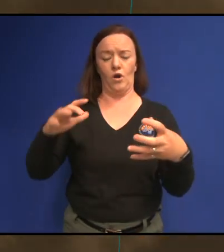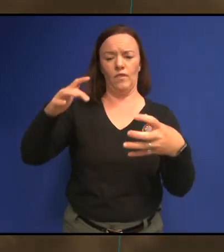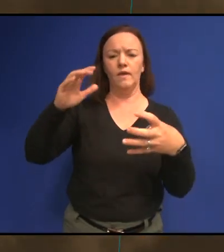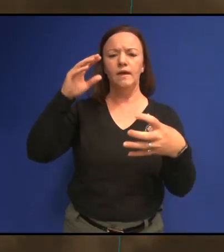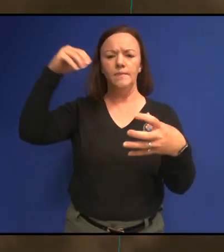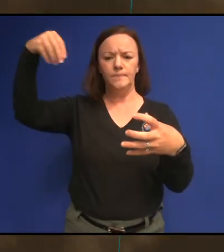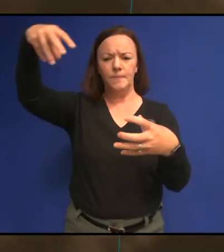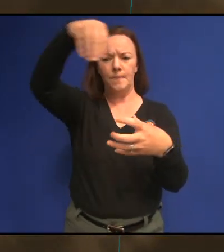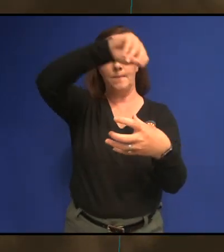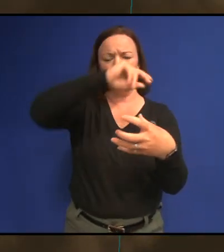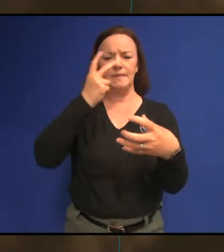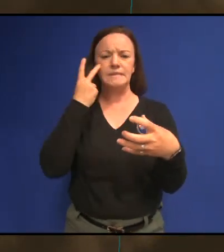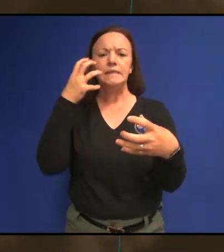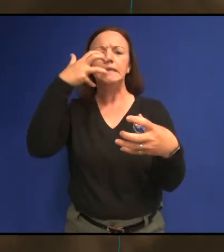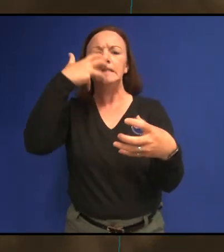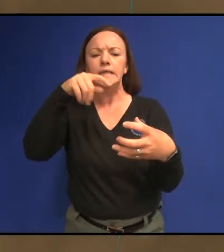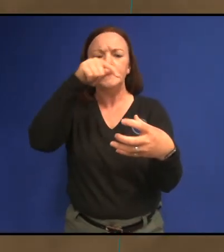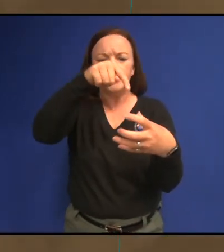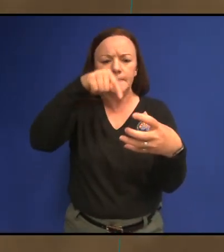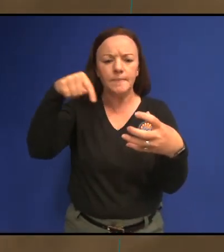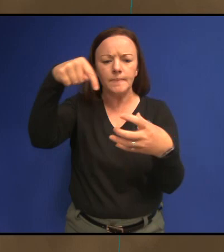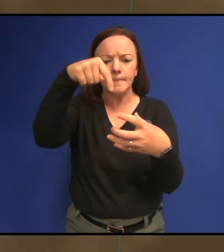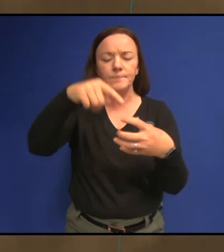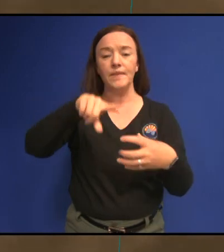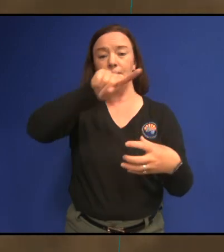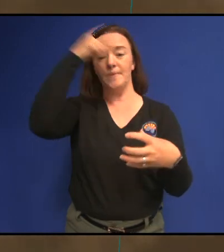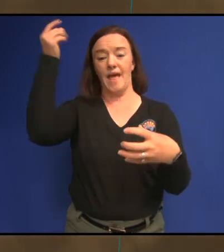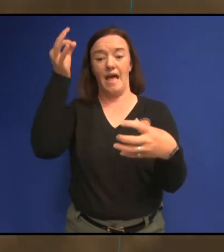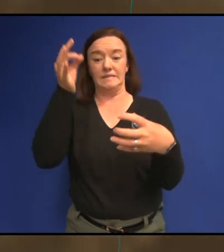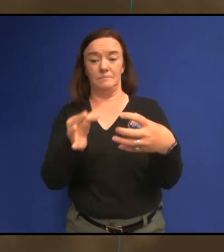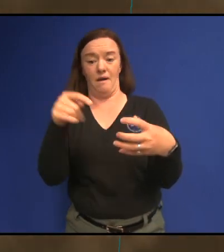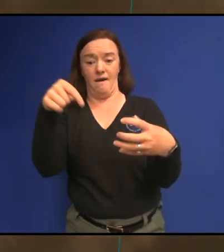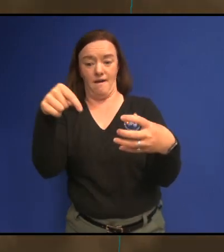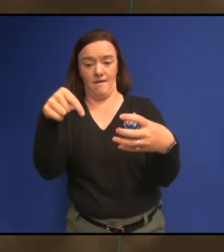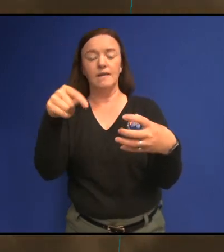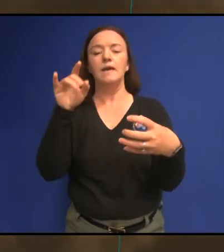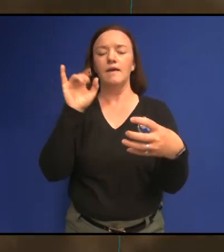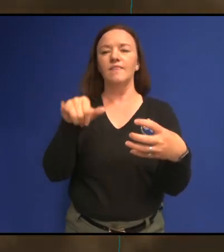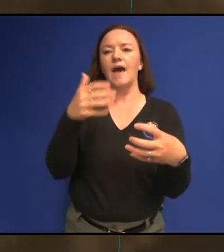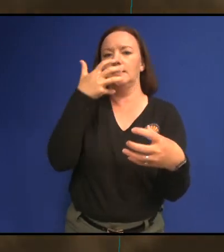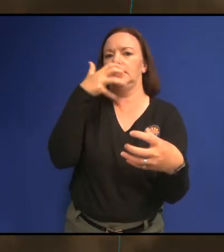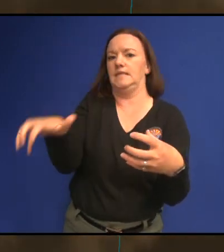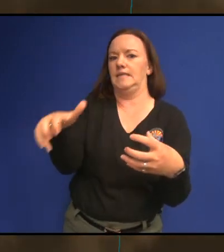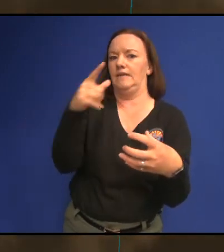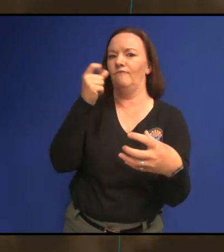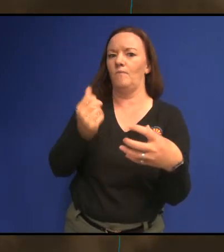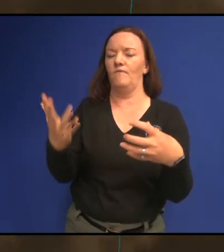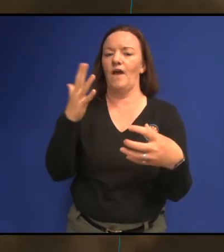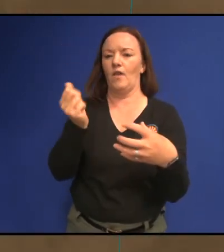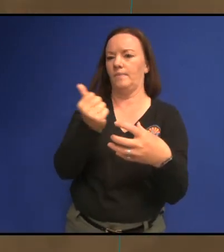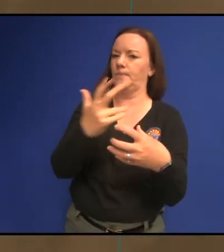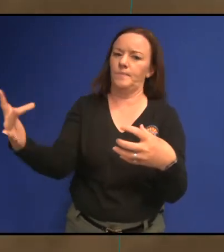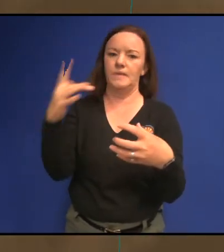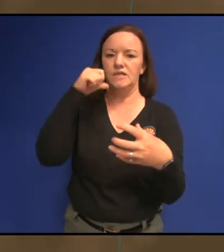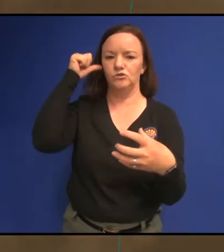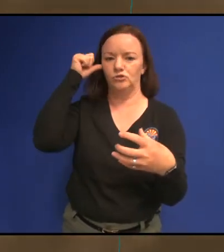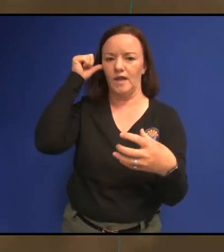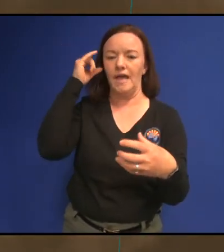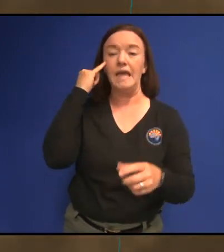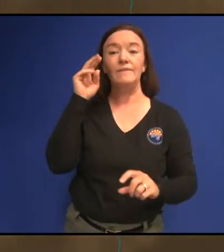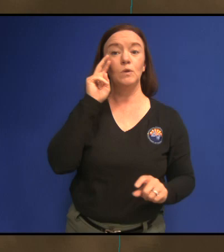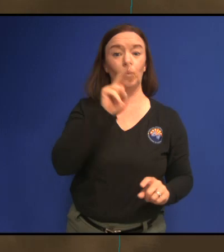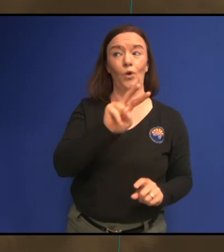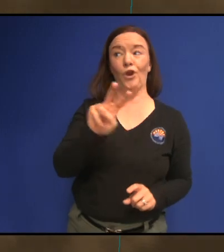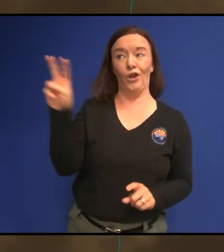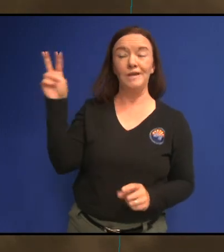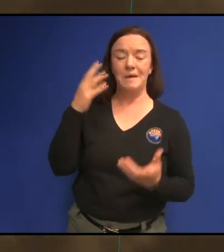this morning is heat from the fire that took off yesterday. So if you were looking around, you might have seen a lot of